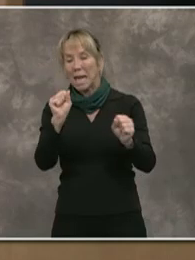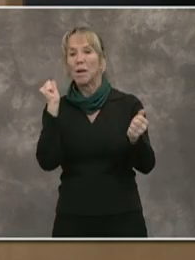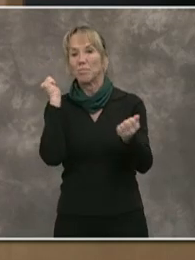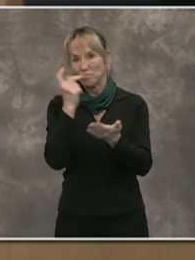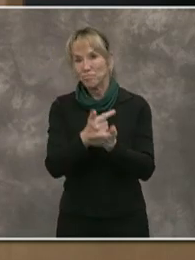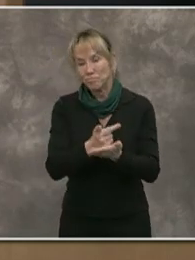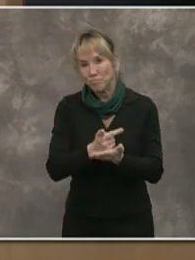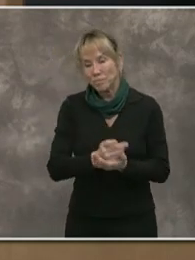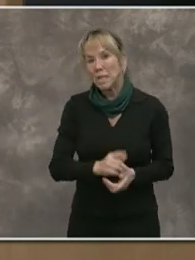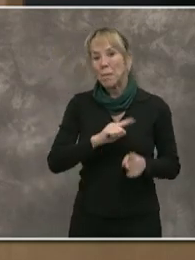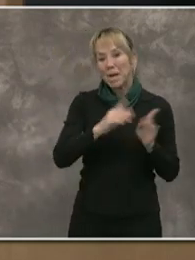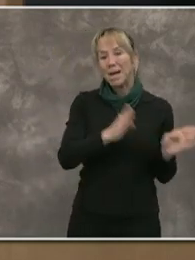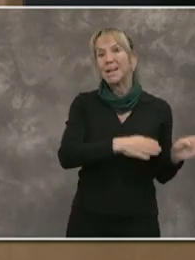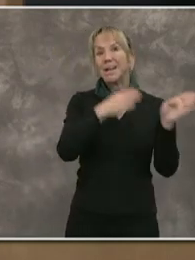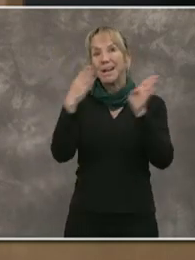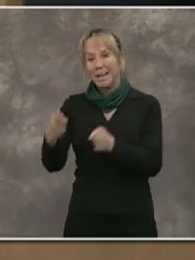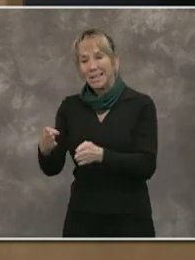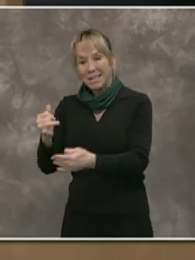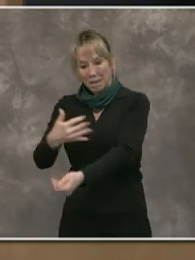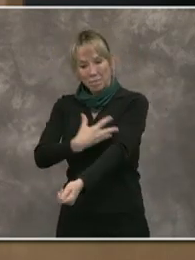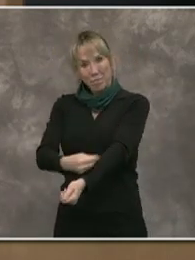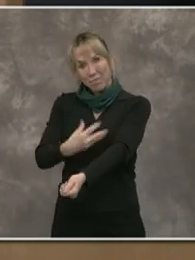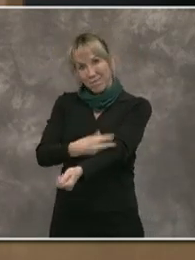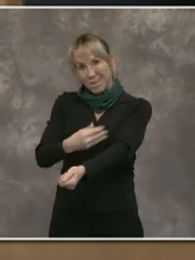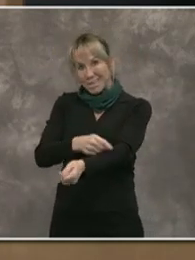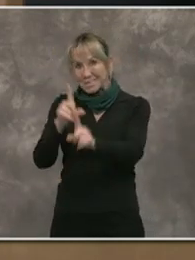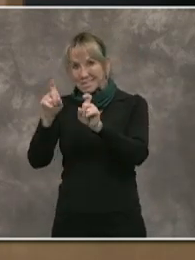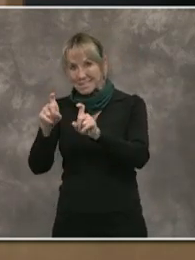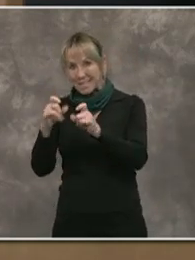this serology test, or the blood test that's being used,